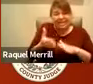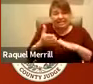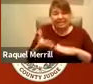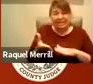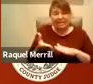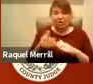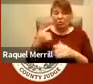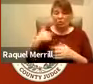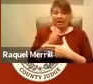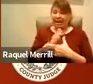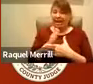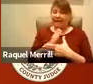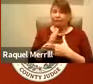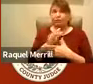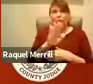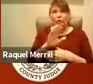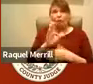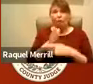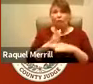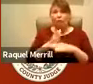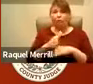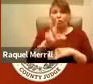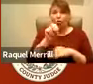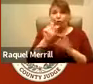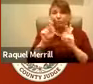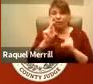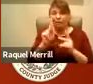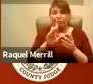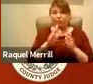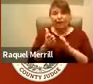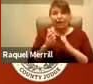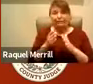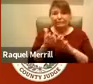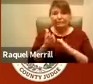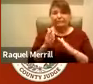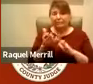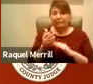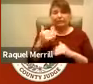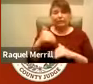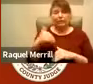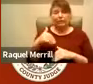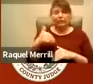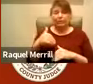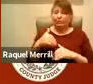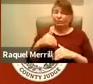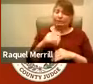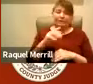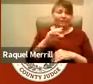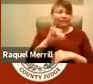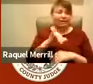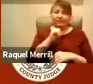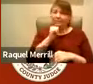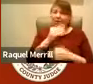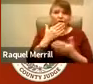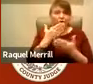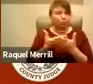averaging, over 30 people that were passing away. That's not the best way